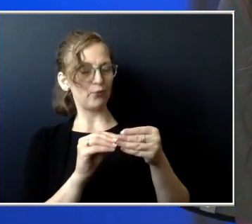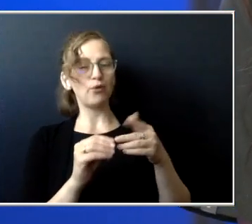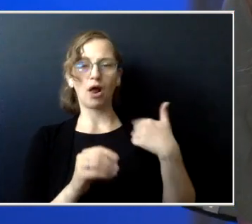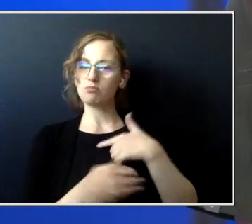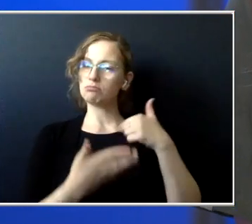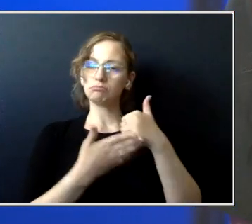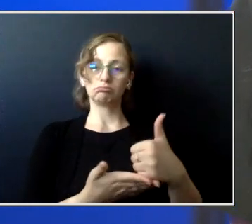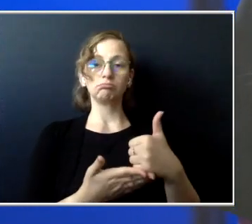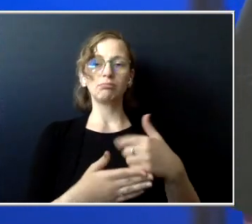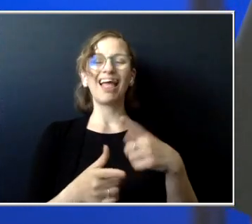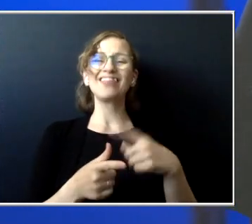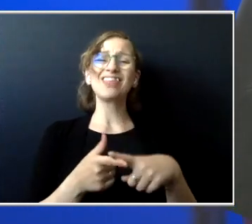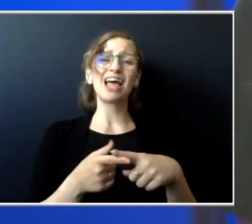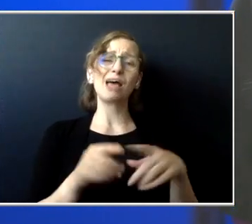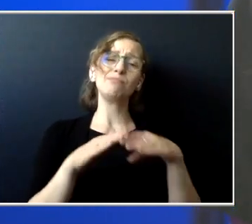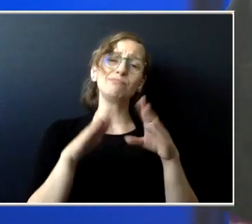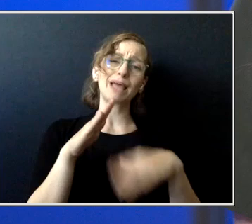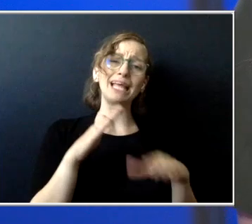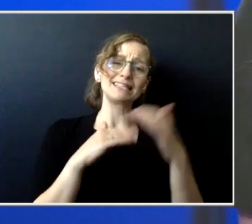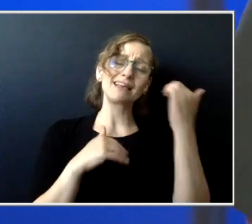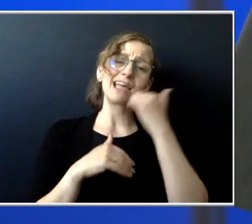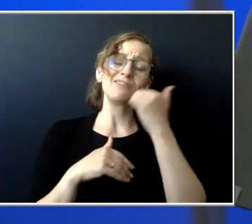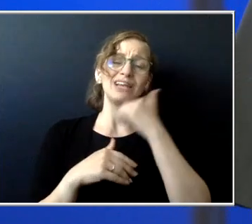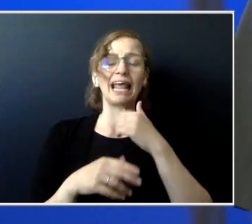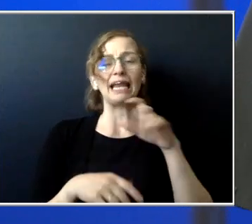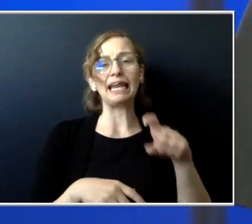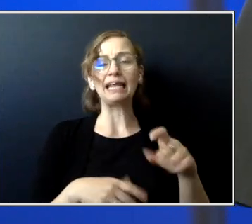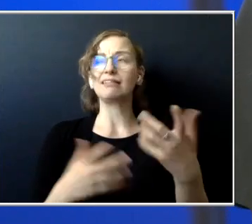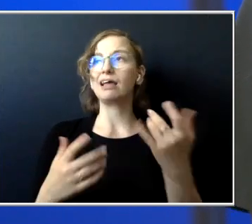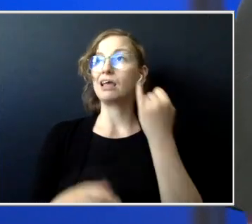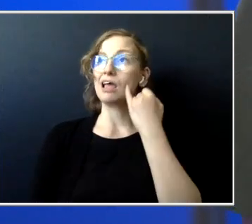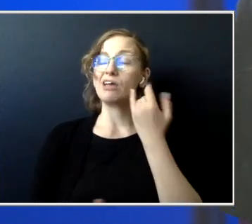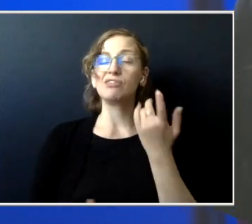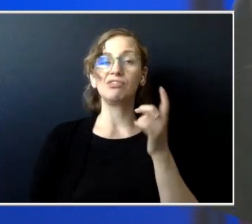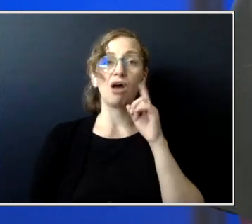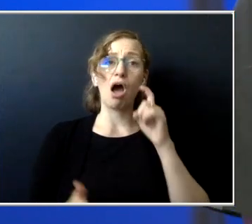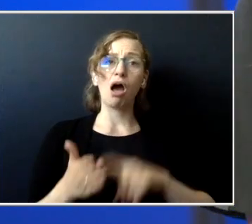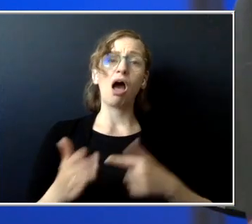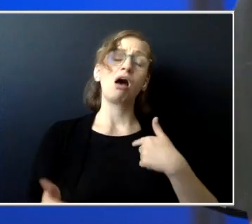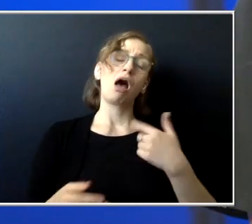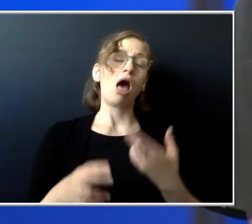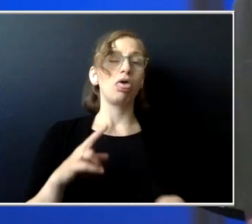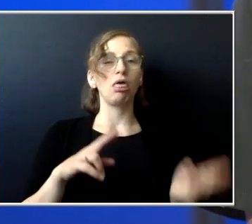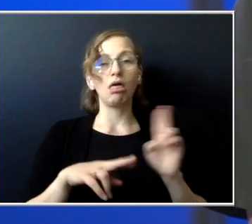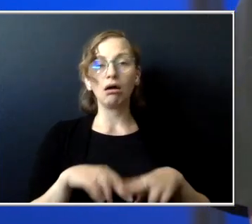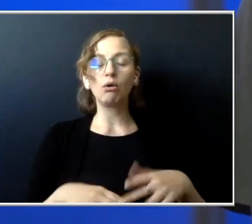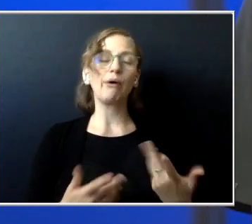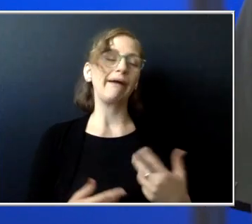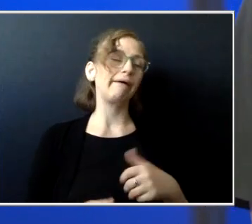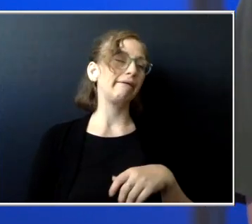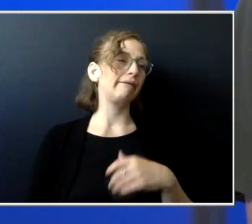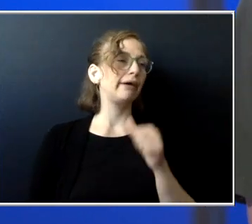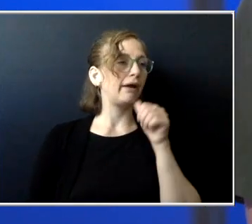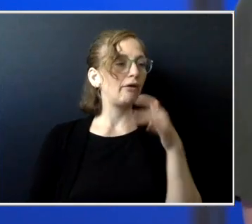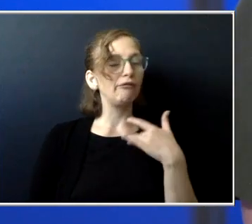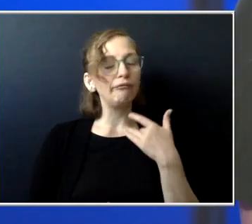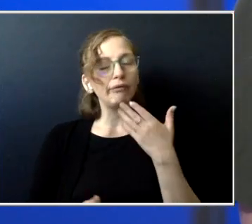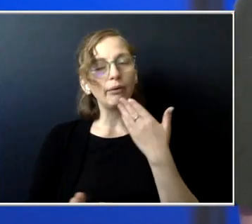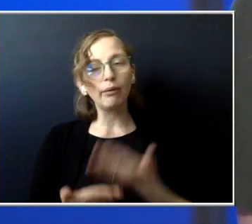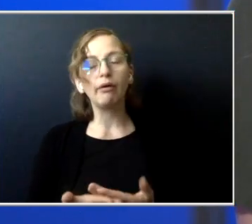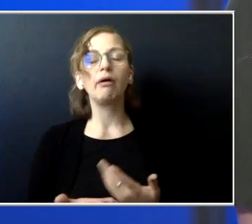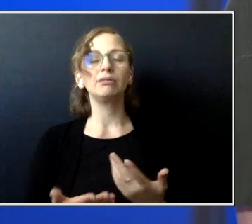patients have trouble, like, oh, I'm gaining a little weight, or I'm just not really feeling well, they can call us too. So it's it's a